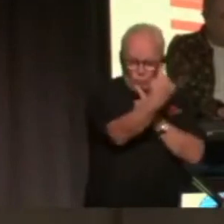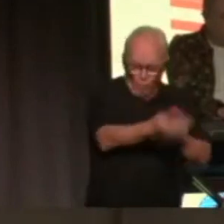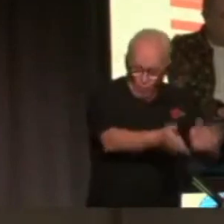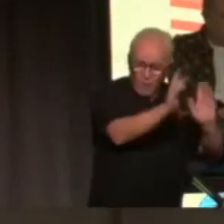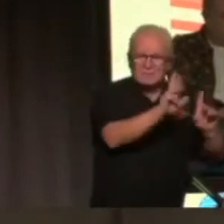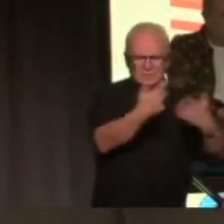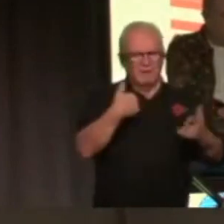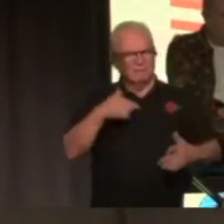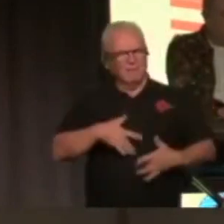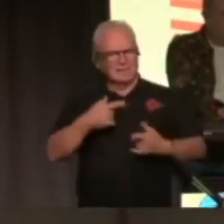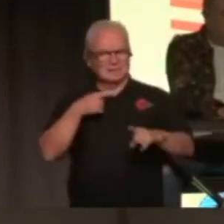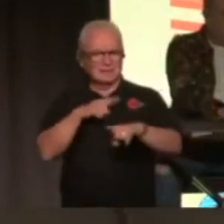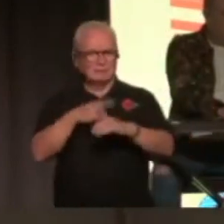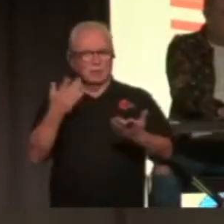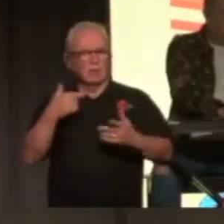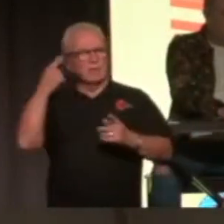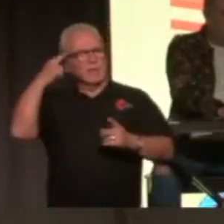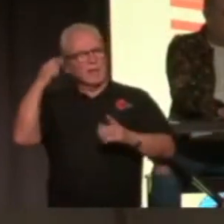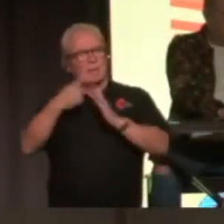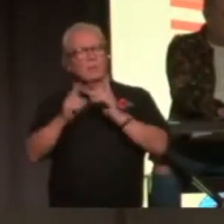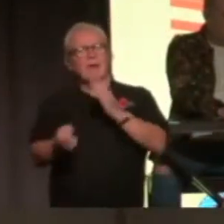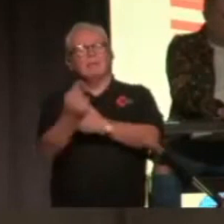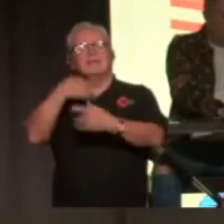Well, look, it's time to consider eternity.